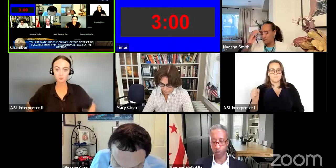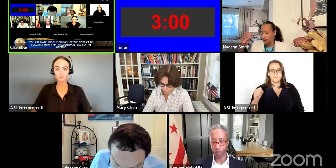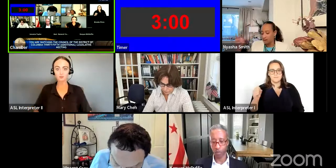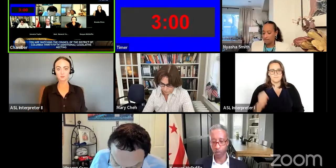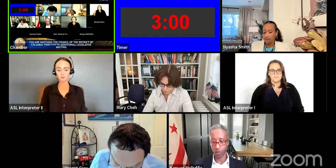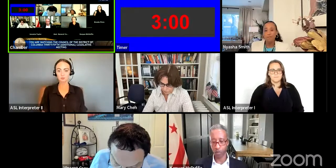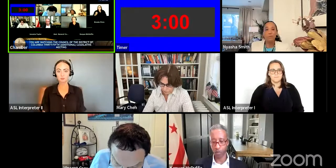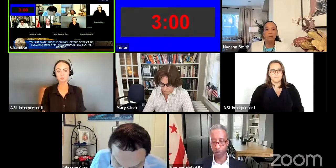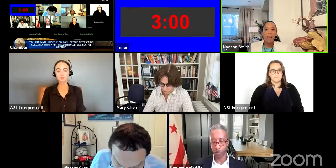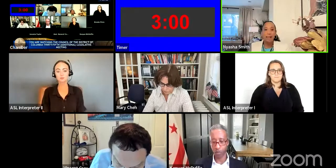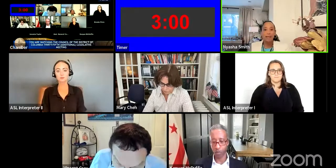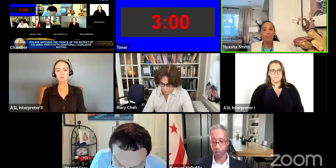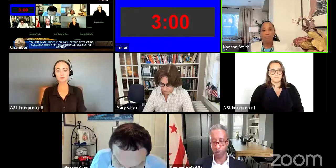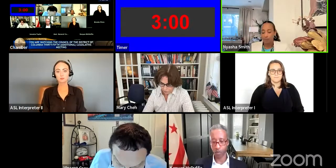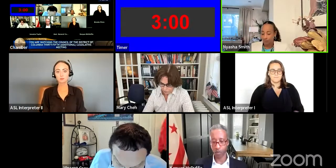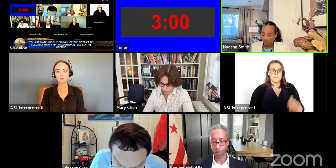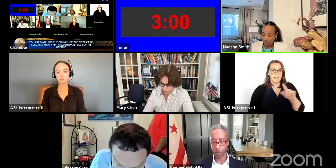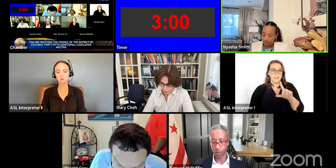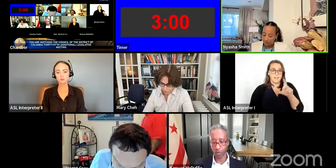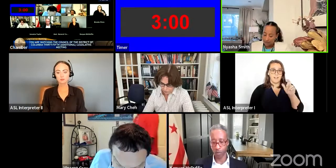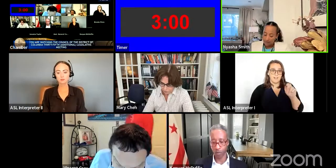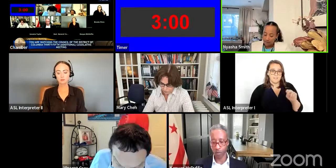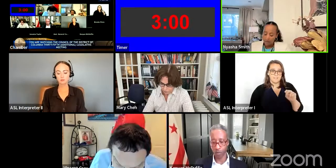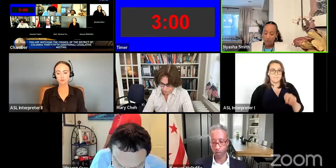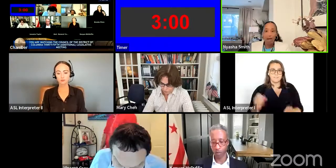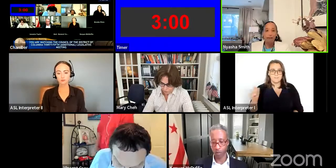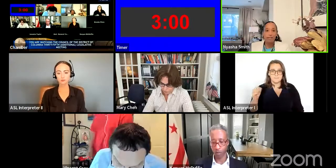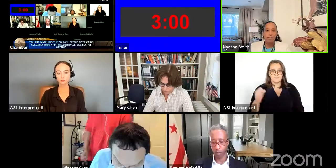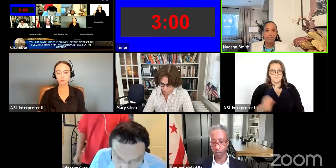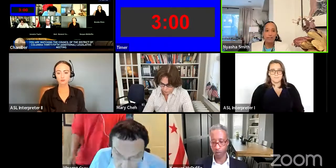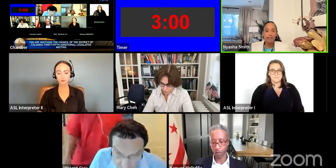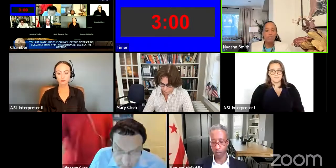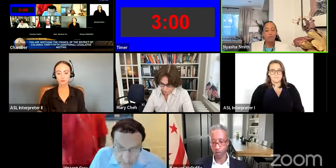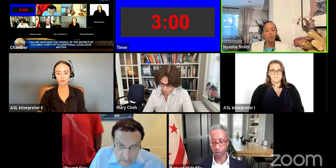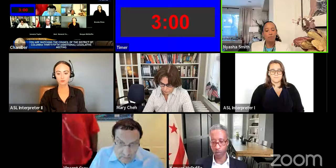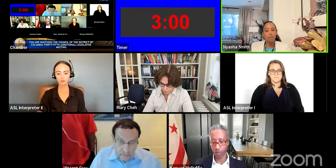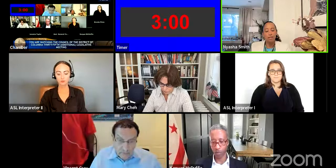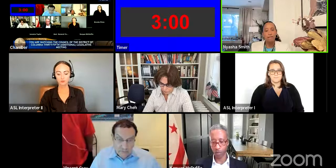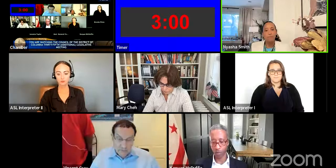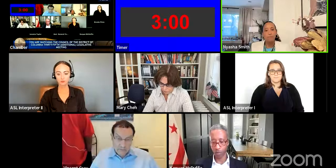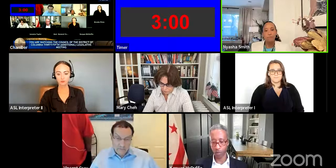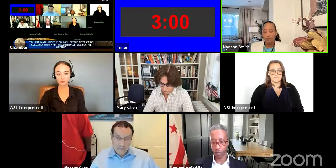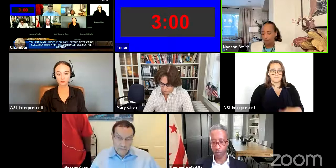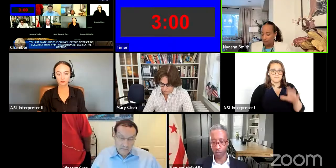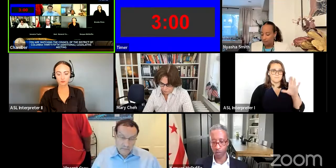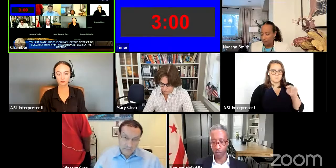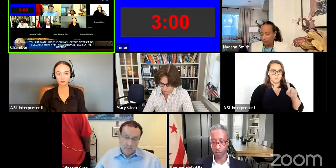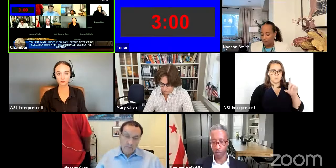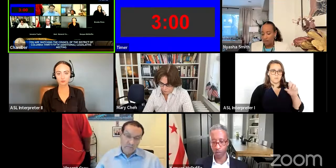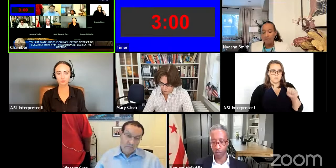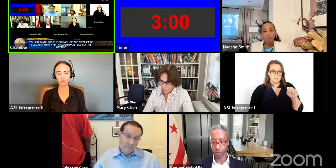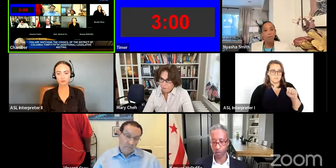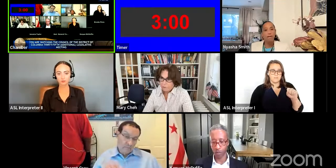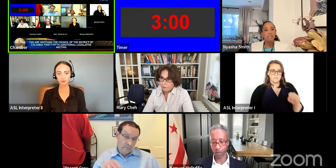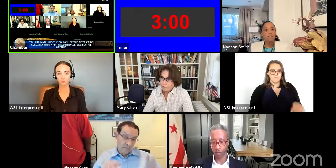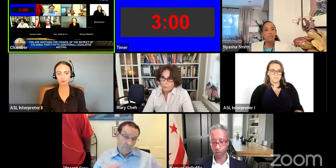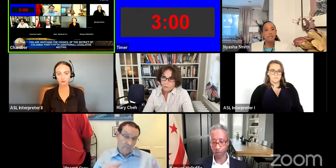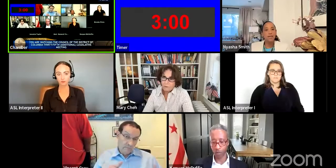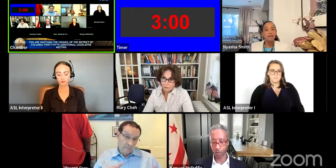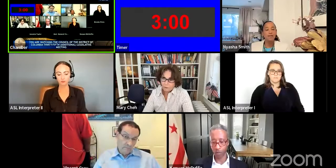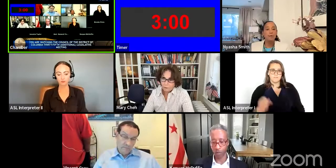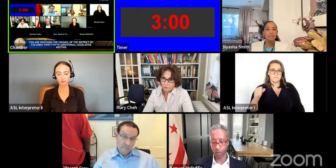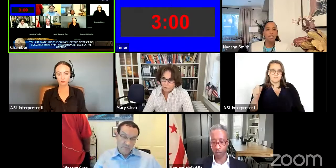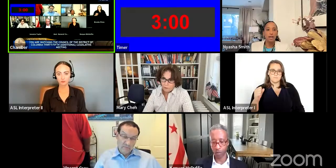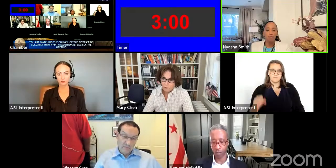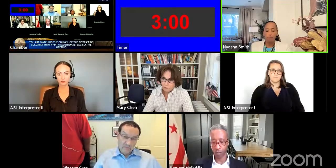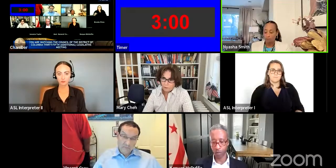White votes yes. Councilmember Allen. Yes. Councilmember Allen votes yes. Councilmember Bonds. Yes. Councilmember Bonds votes